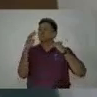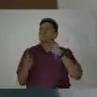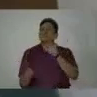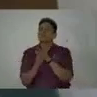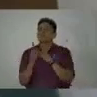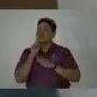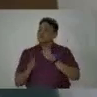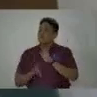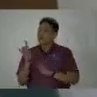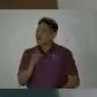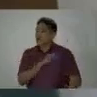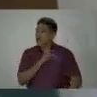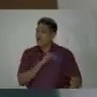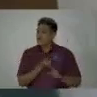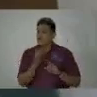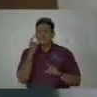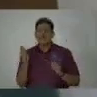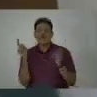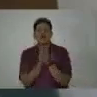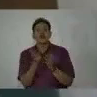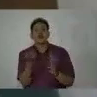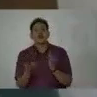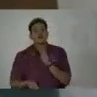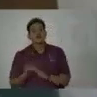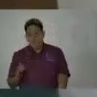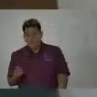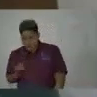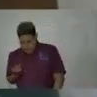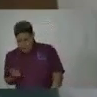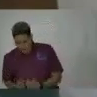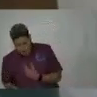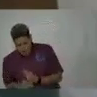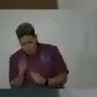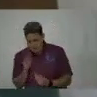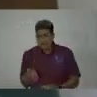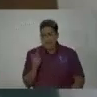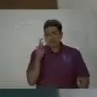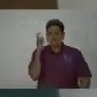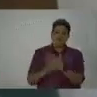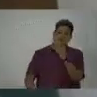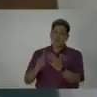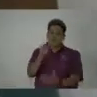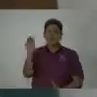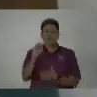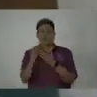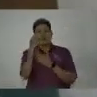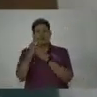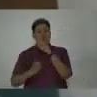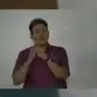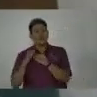was found guilty for illegal possession of firearm and was fined $1 million or 2 years